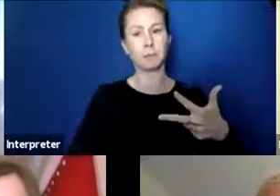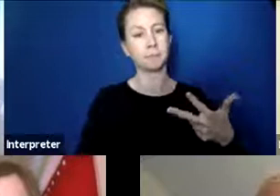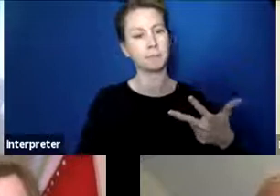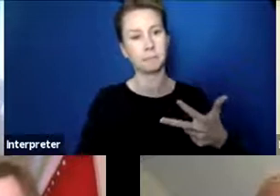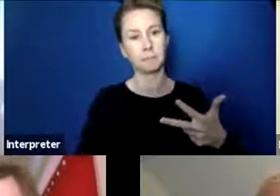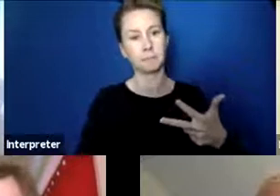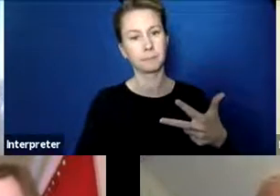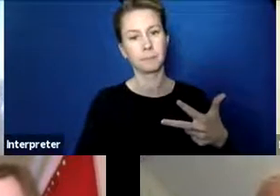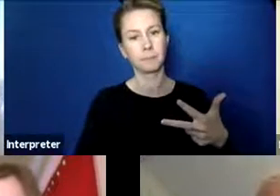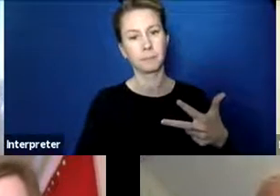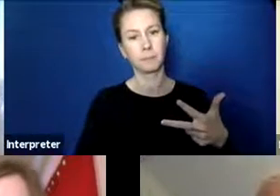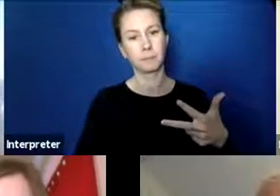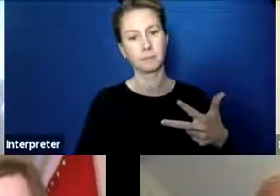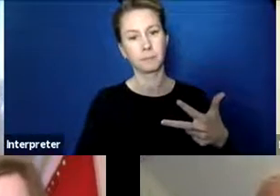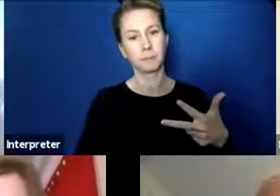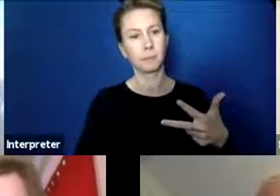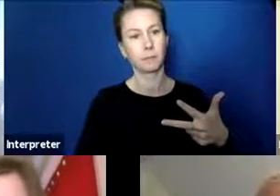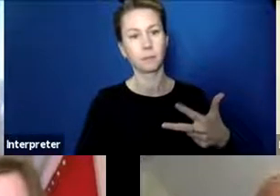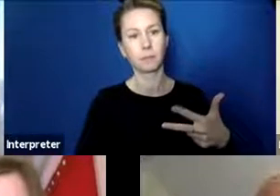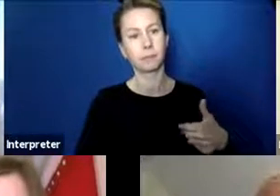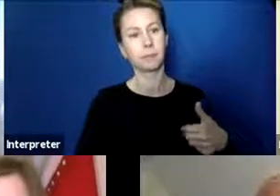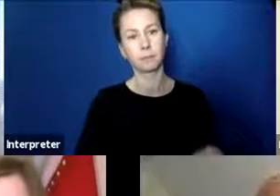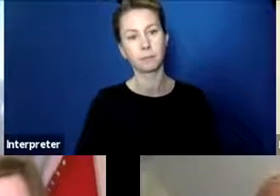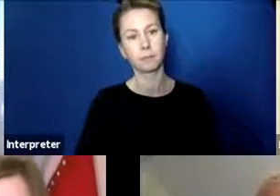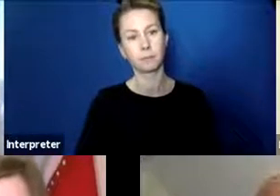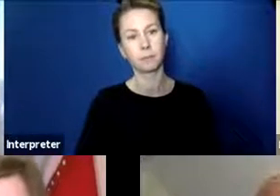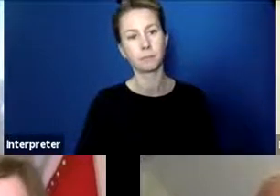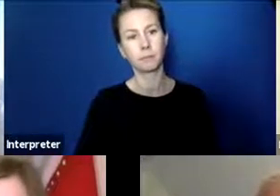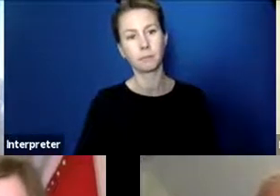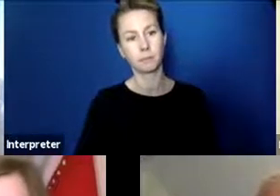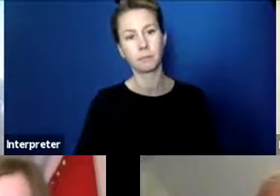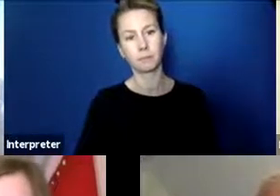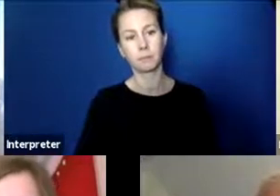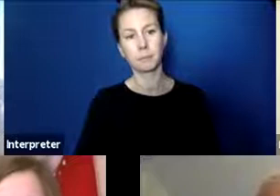for infection prevention and control deficiencies? 15%,